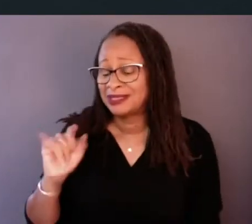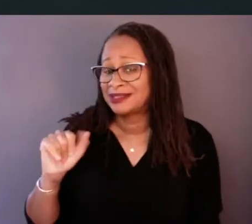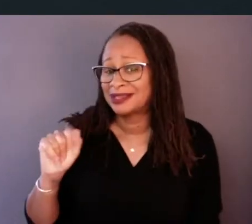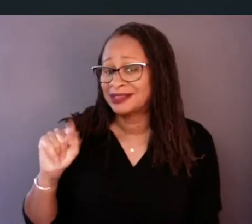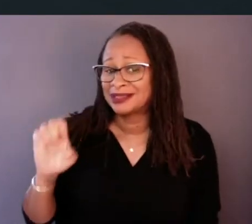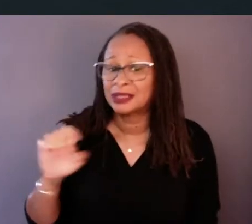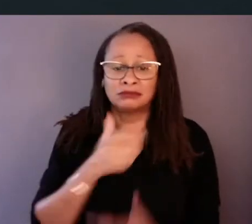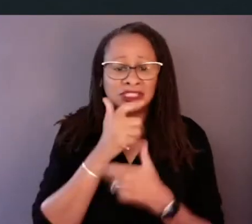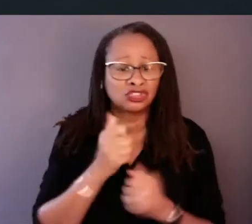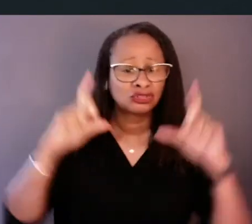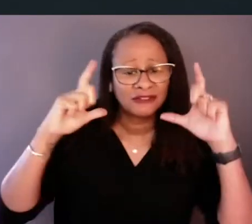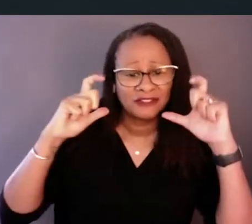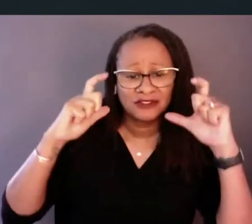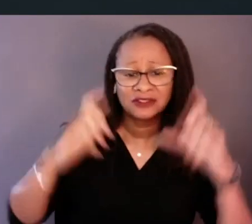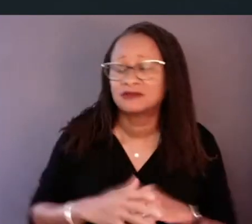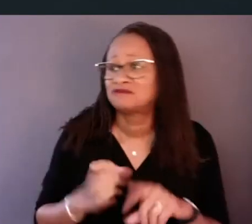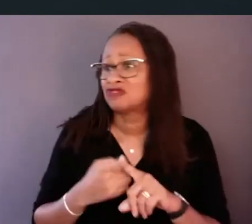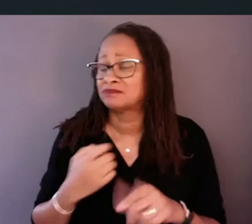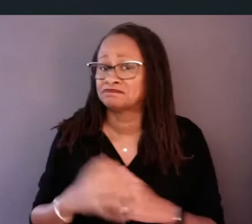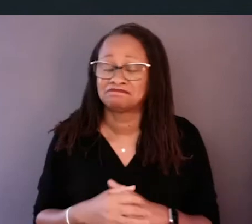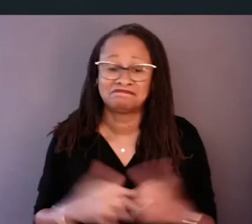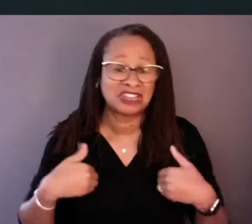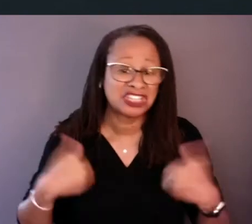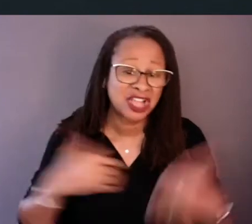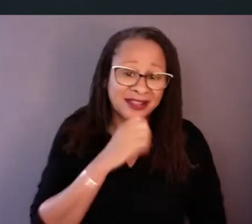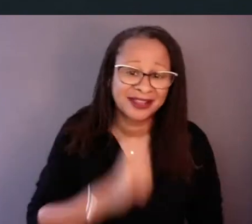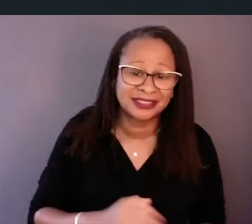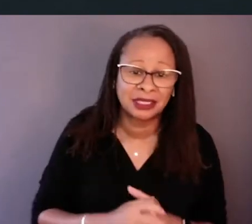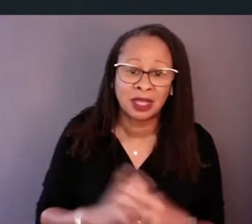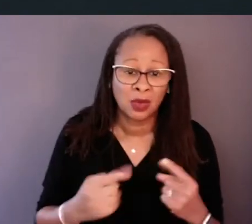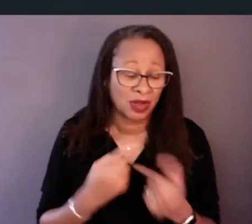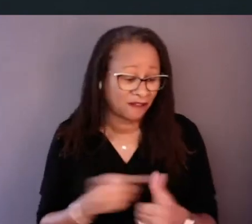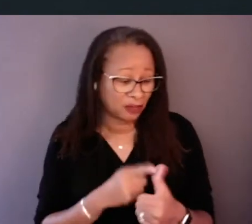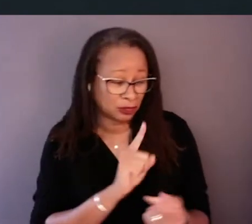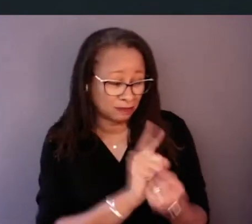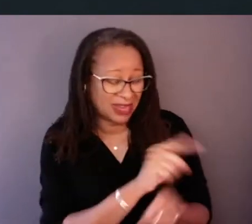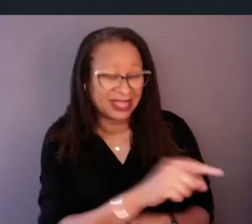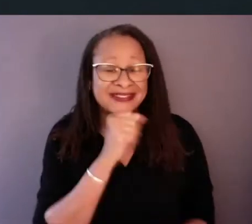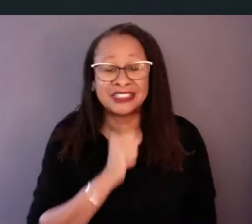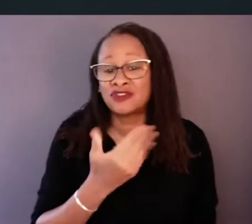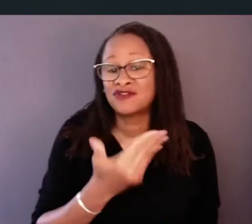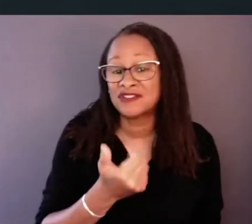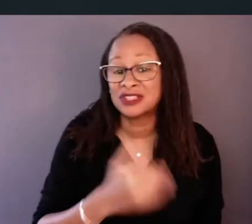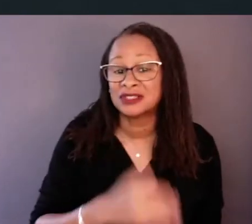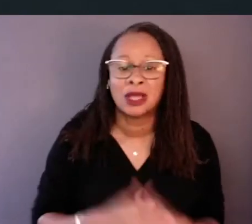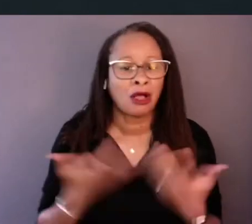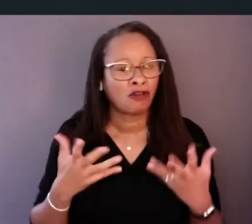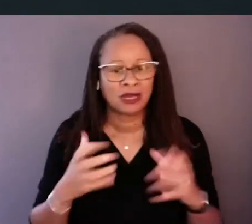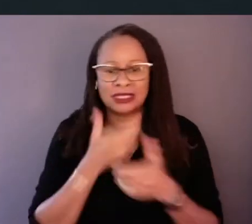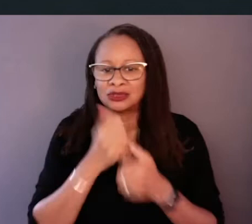in photography since he was like, when I first met him, he was 15 years old. He was already interested in